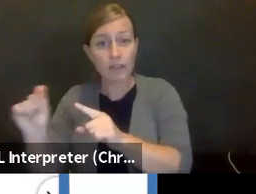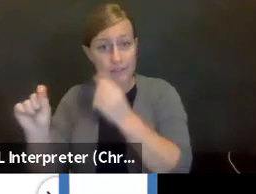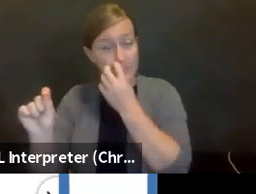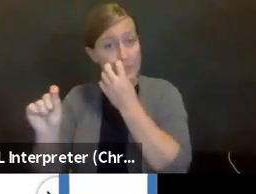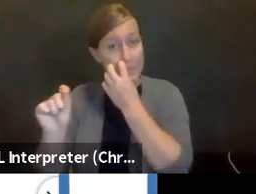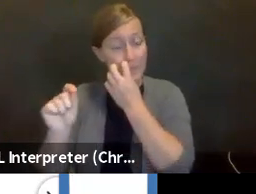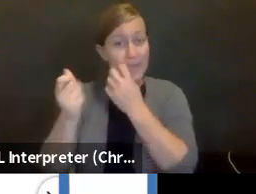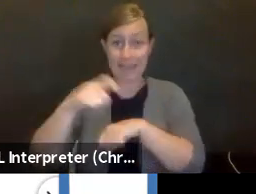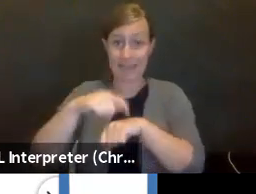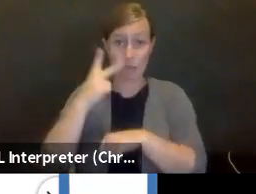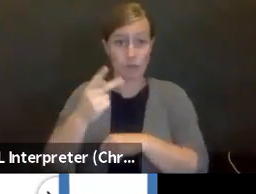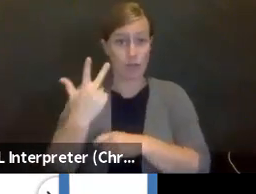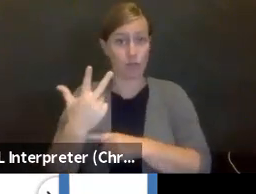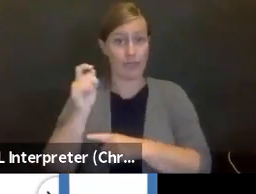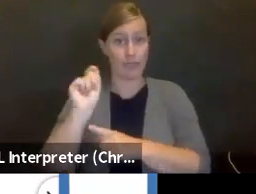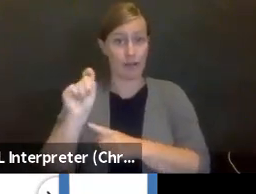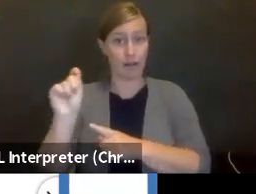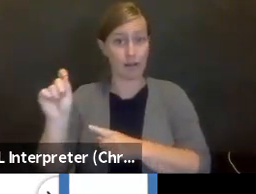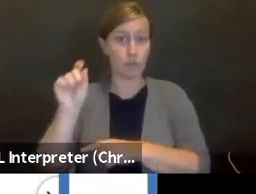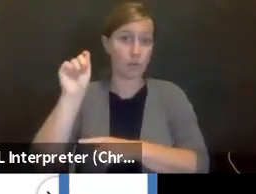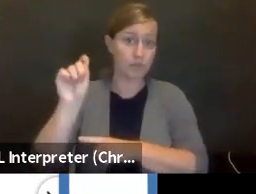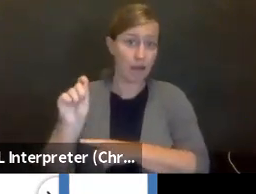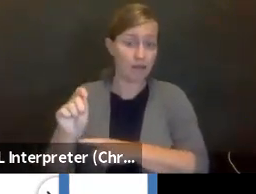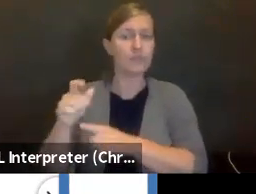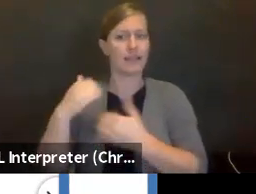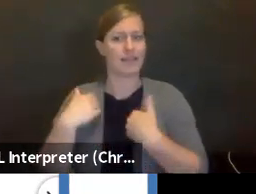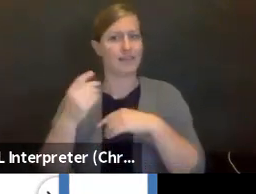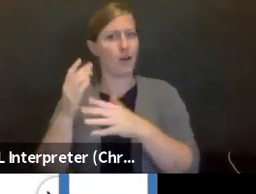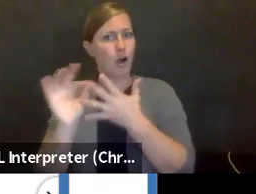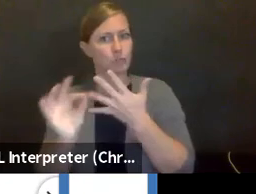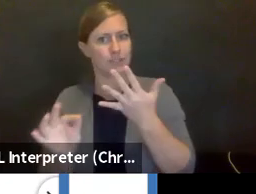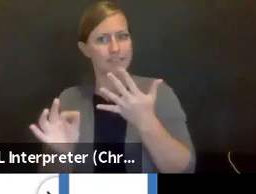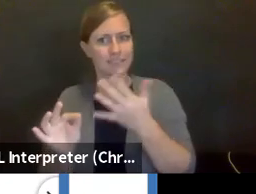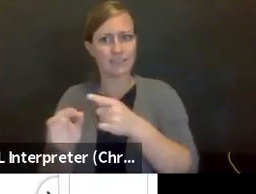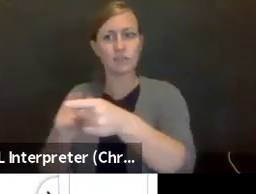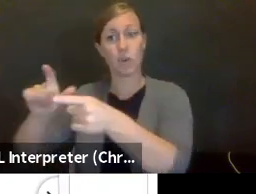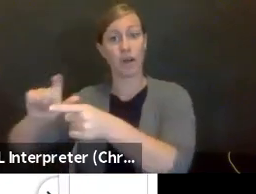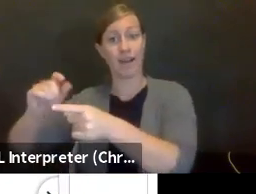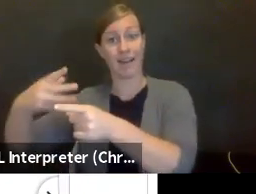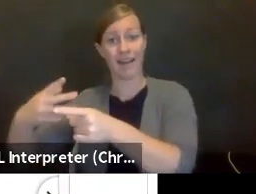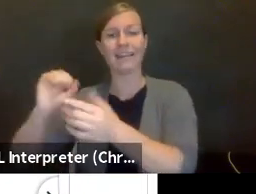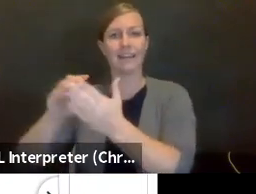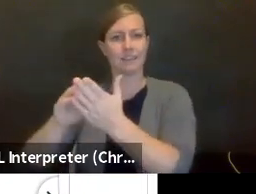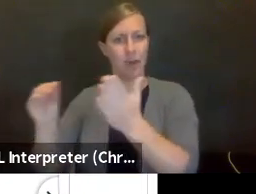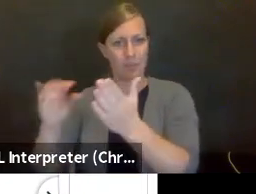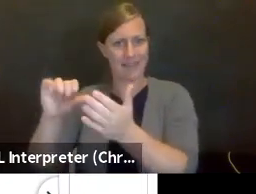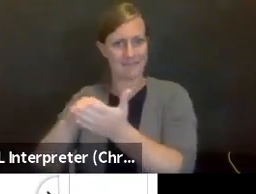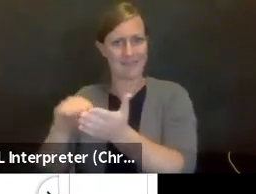mean options. Let's click on it and see what happens. This allows me to duplicate this page. So now we have 2